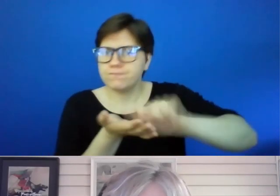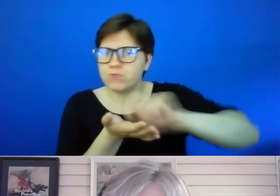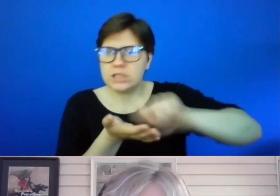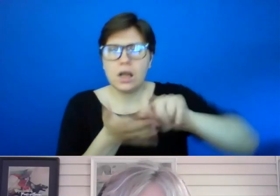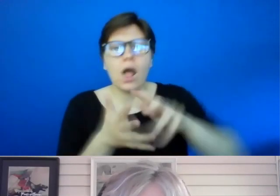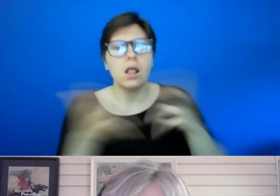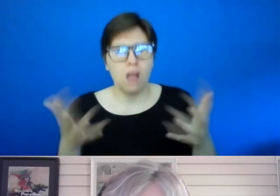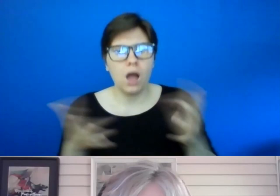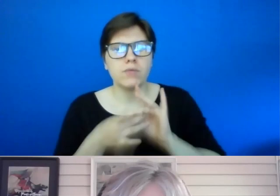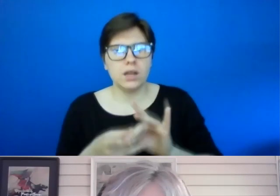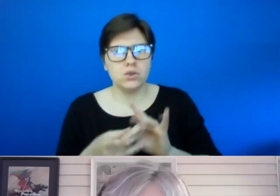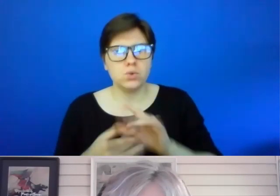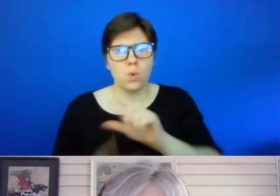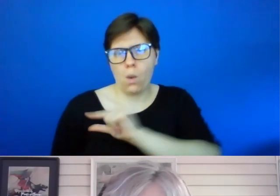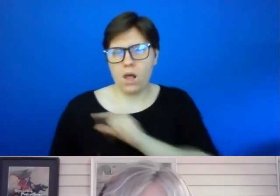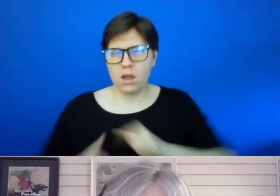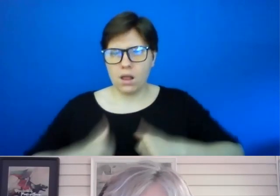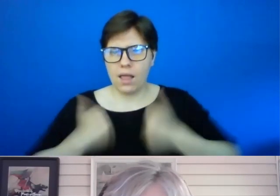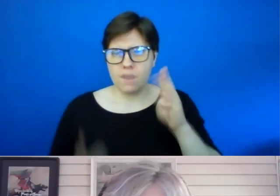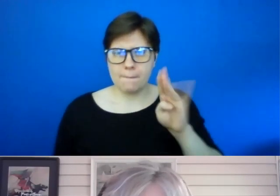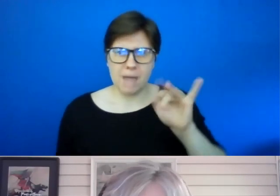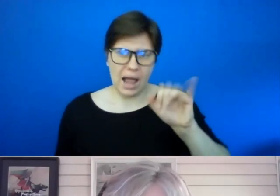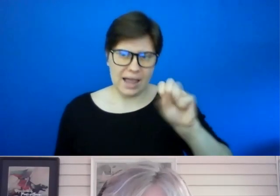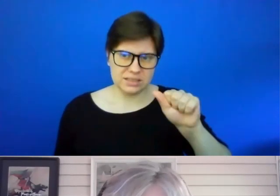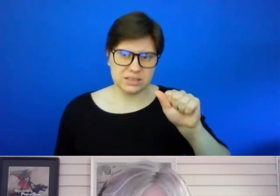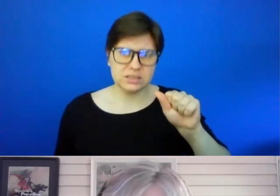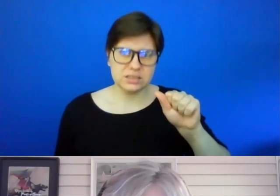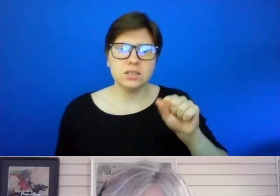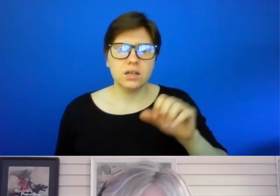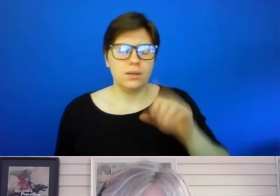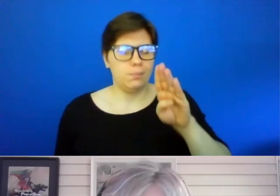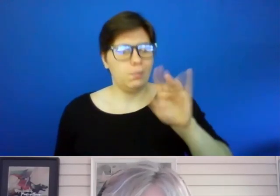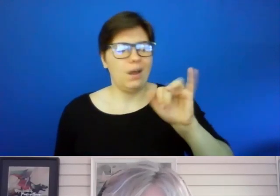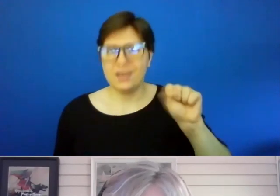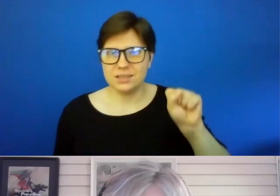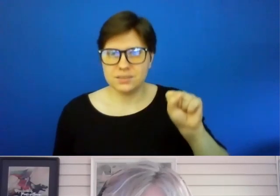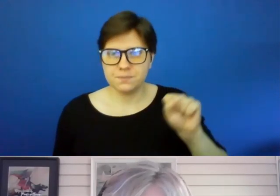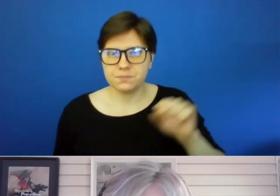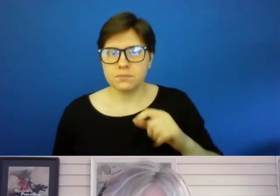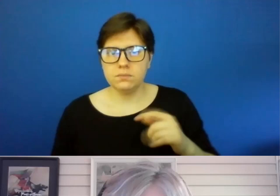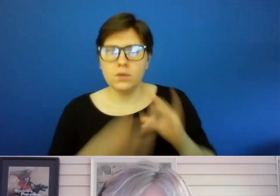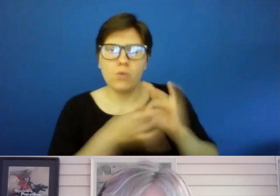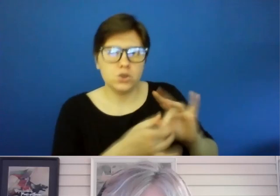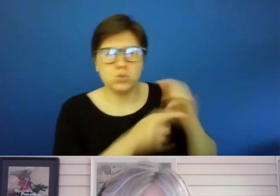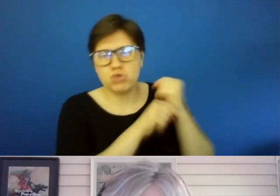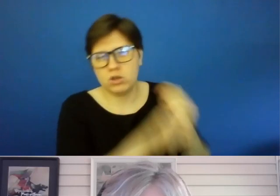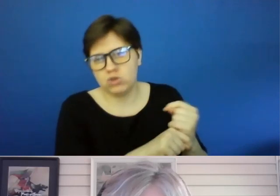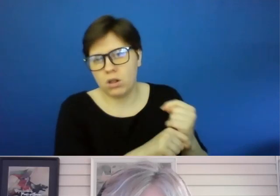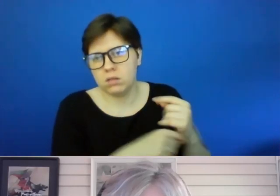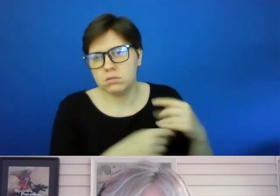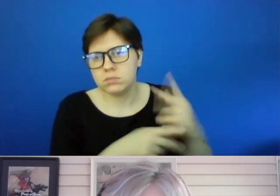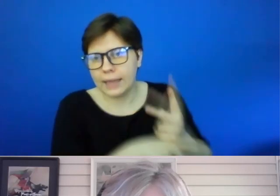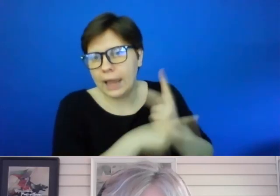treatment, not made, but traditional, you know, medical care in the hospital. I'm cited